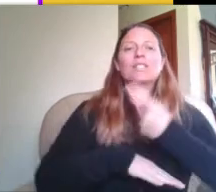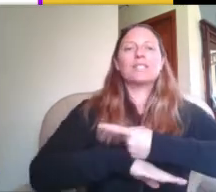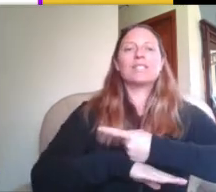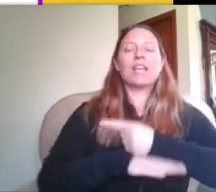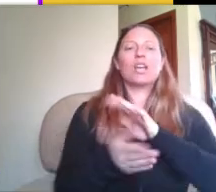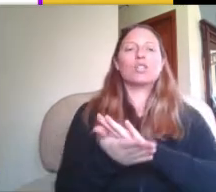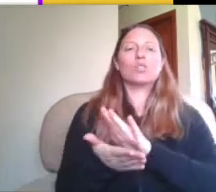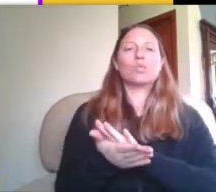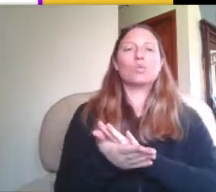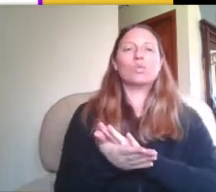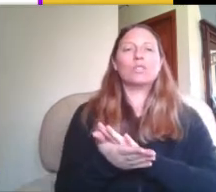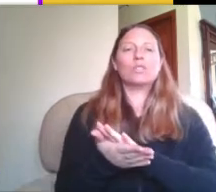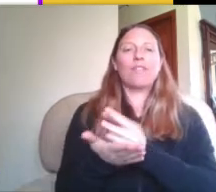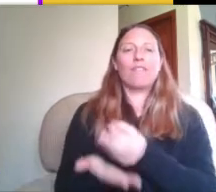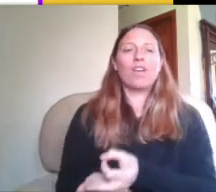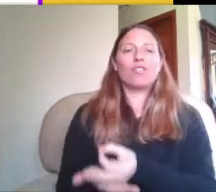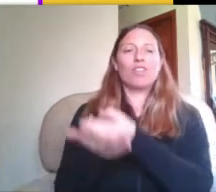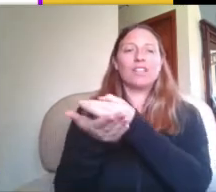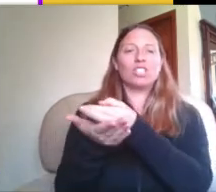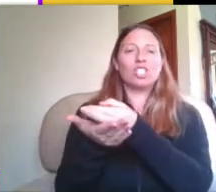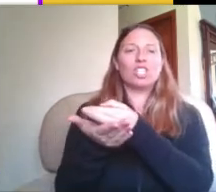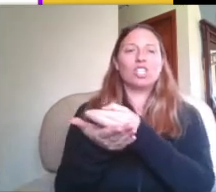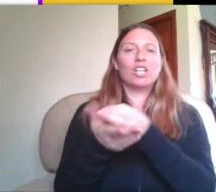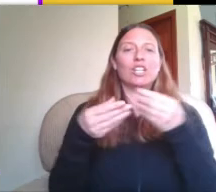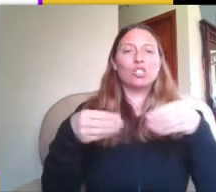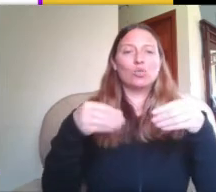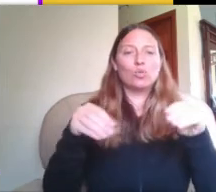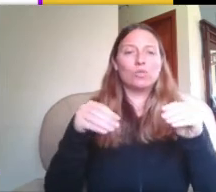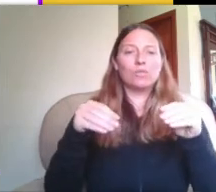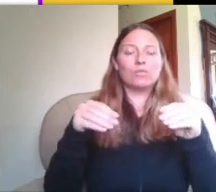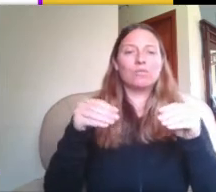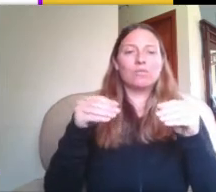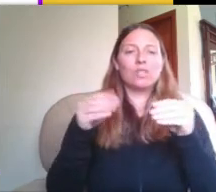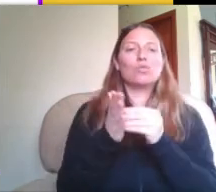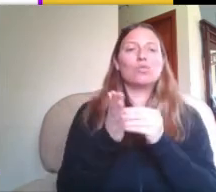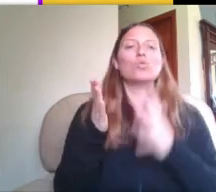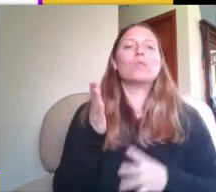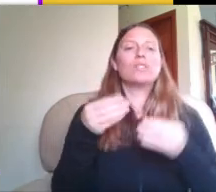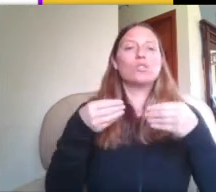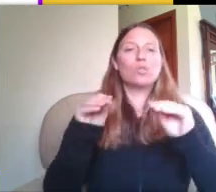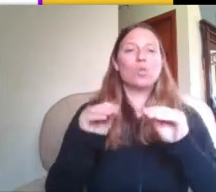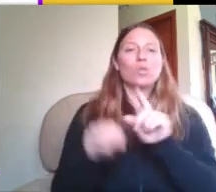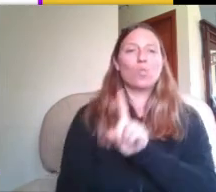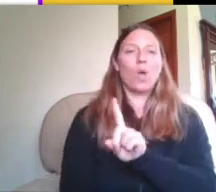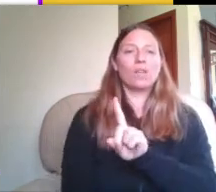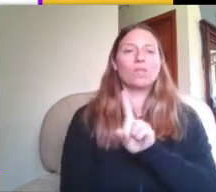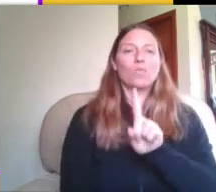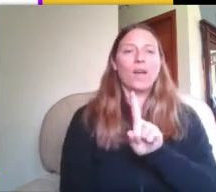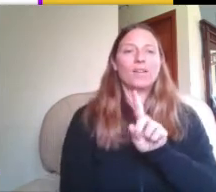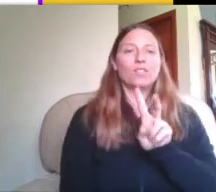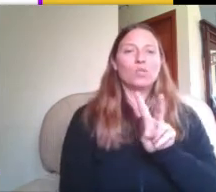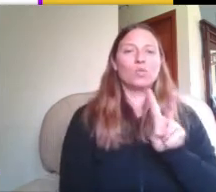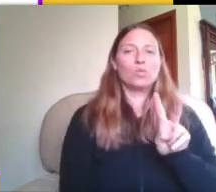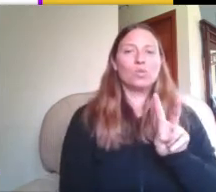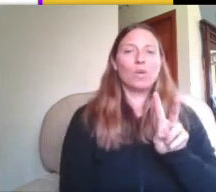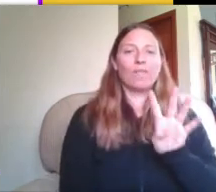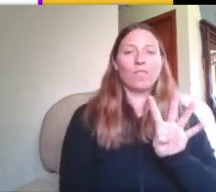fundraiser, 5 students sold 1, 1, 2, 2, and 4 gift boxes of